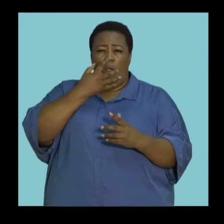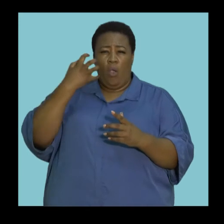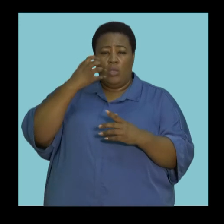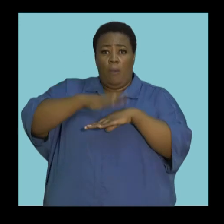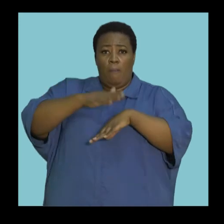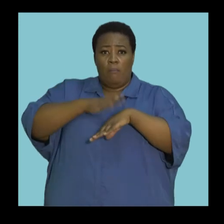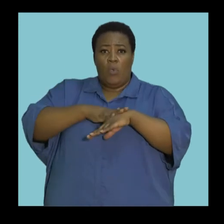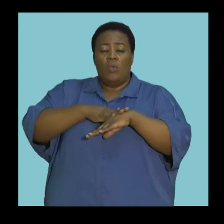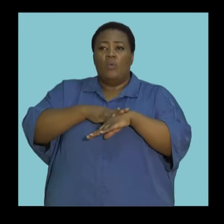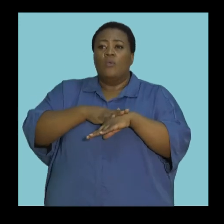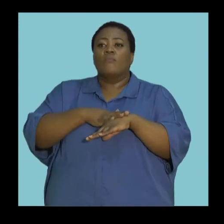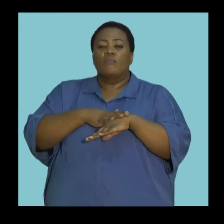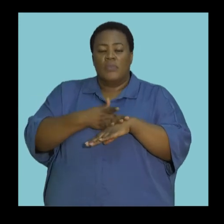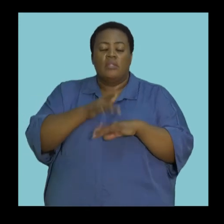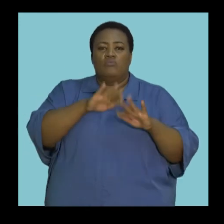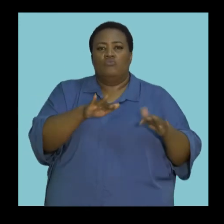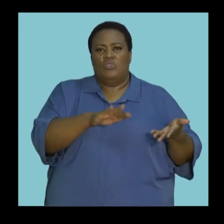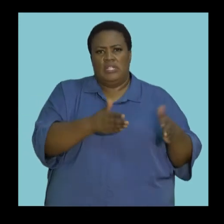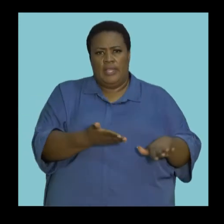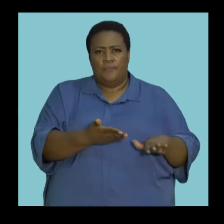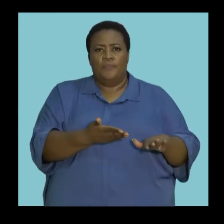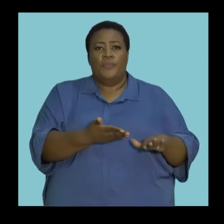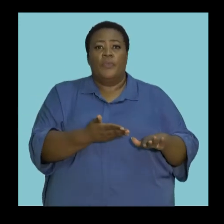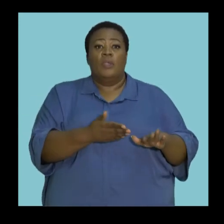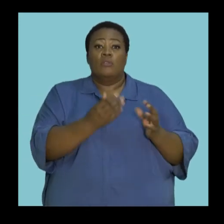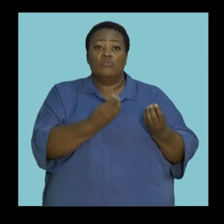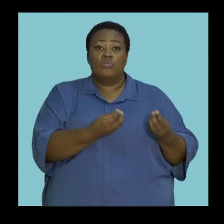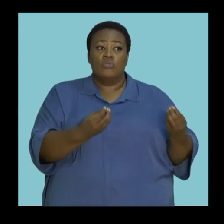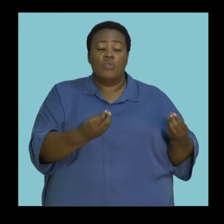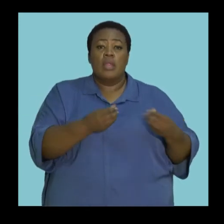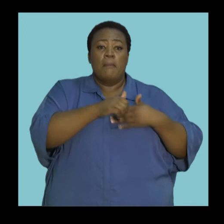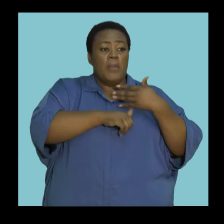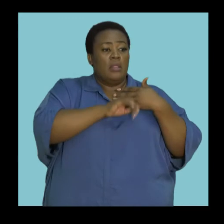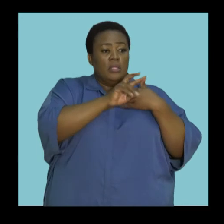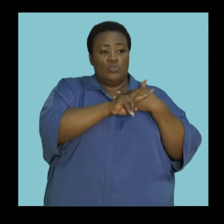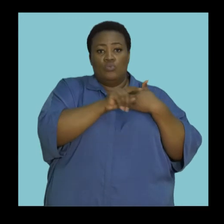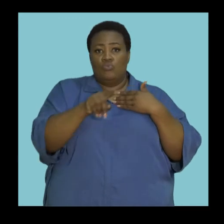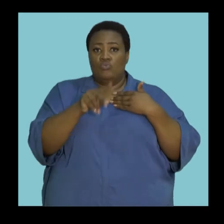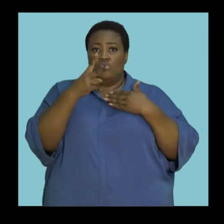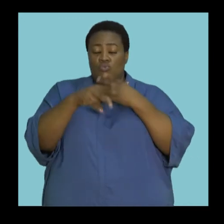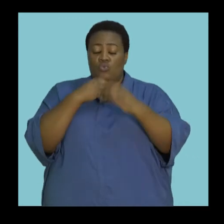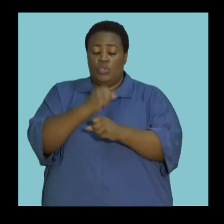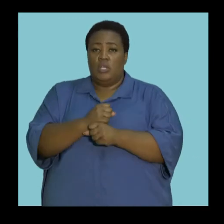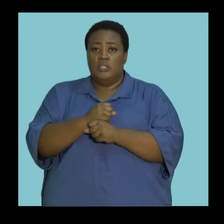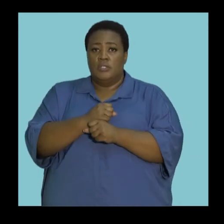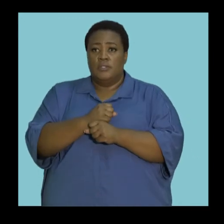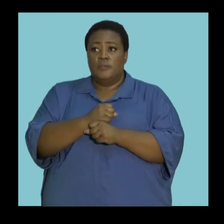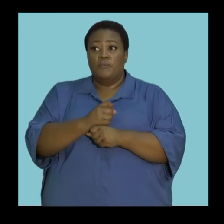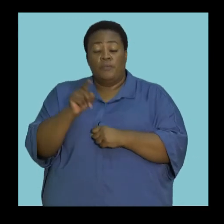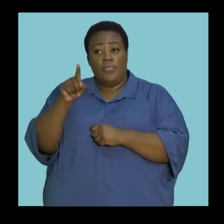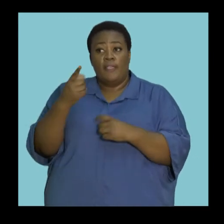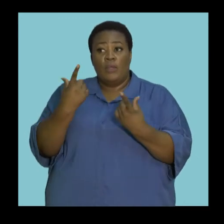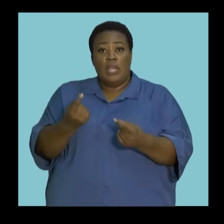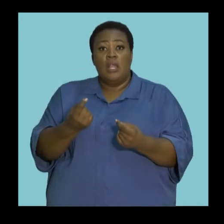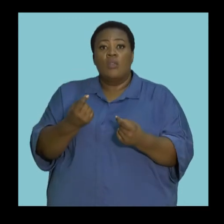of the kids that we used were between 2 months and 2 years. So we used a cohort of babies that were between the 2 months and 2